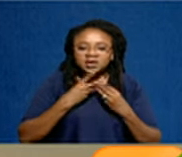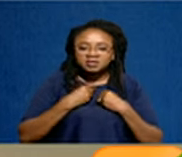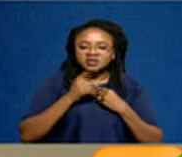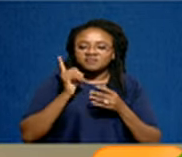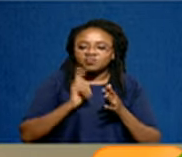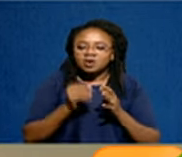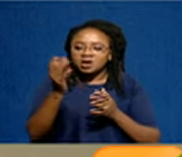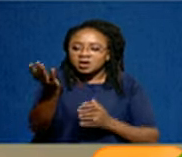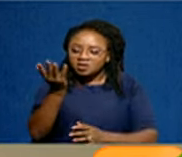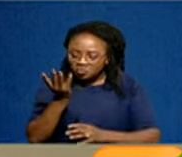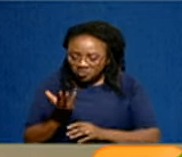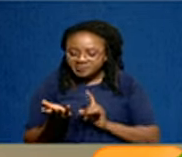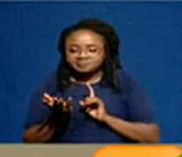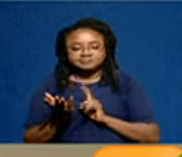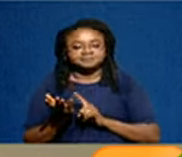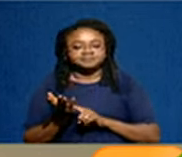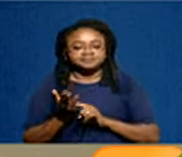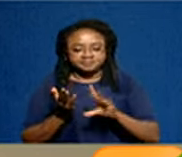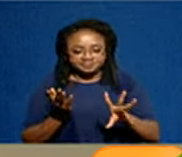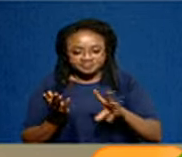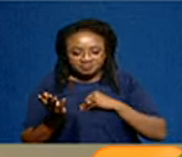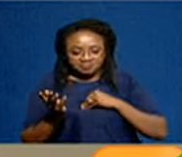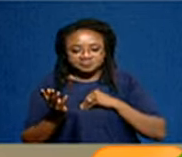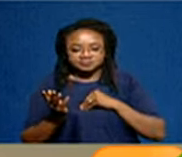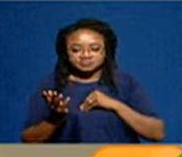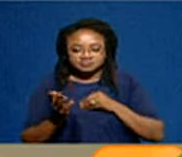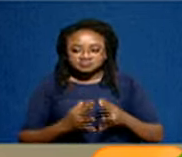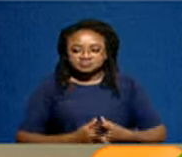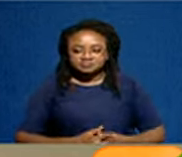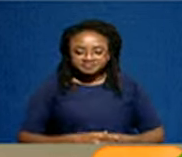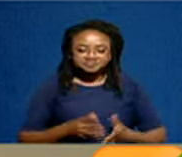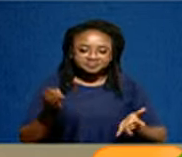home what is offered on the table. All right. My apologies.